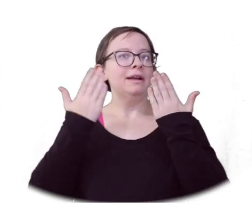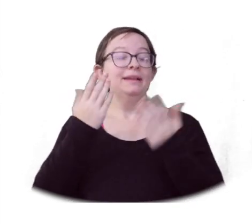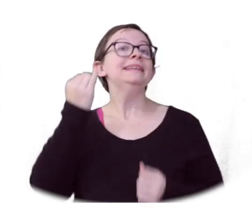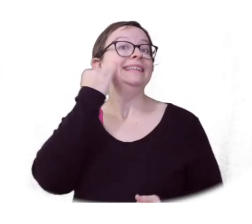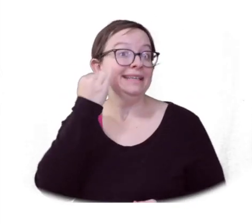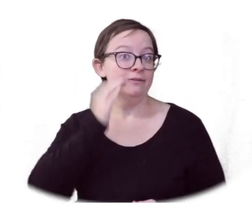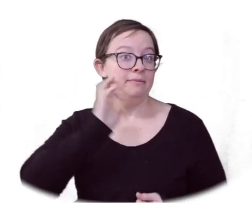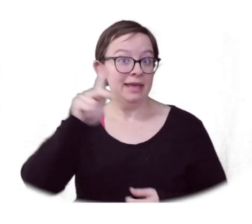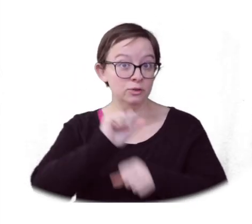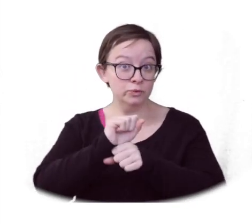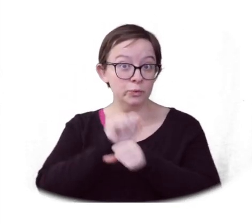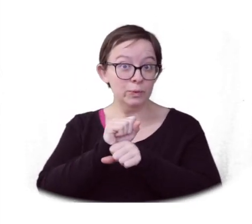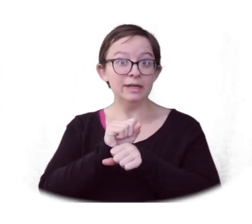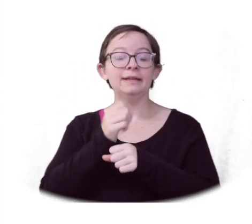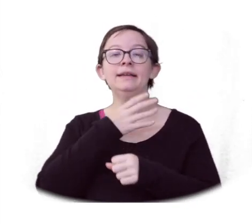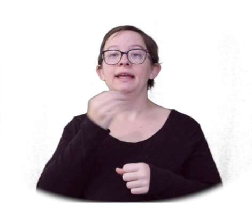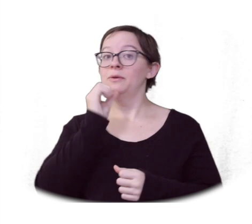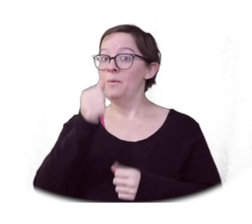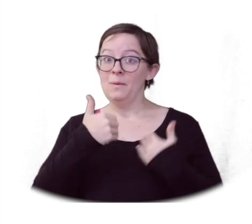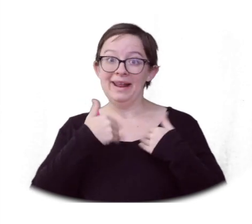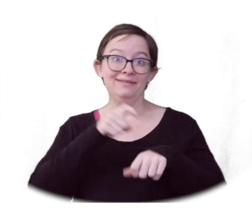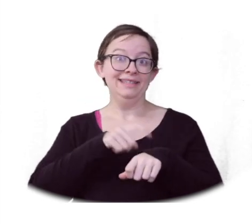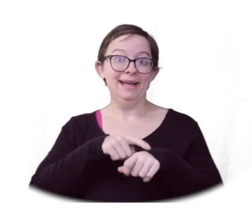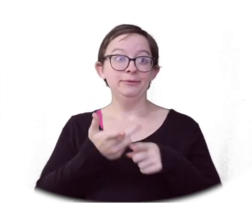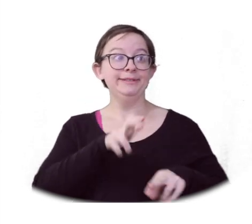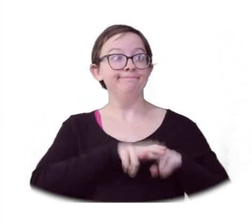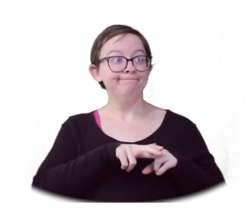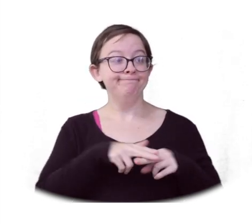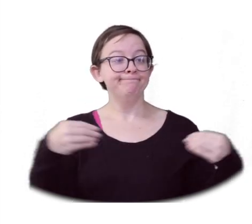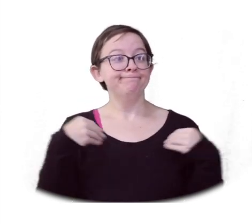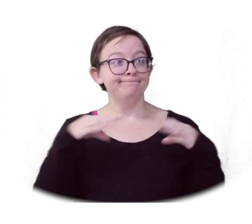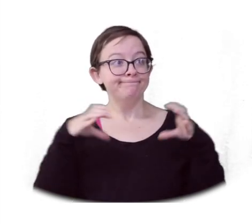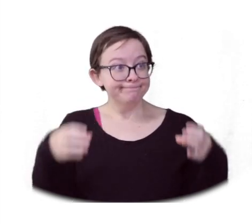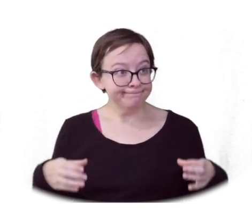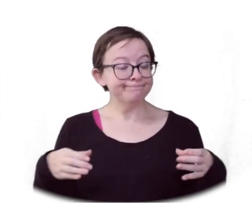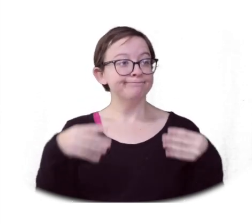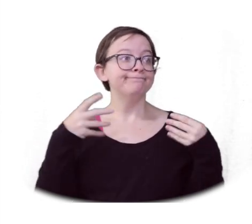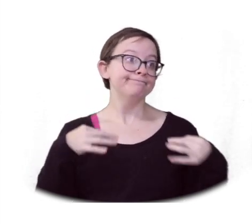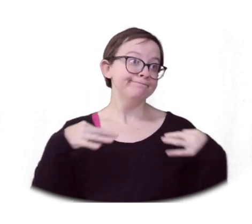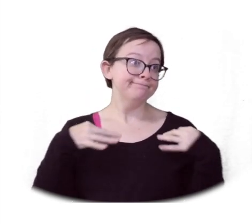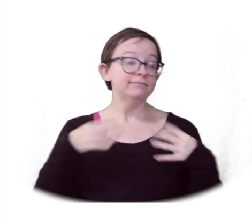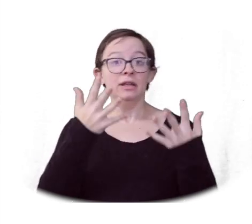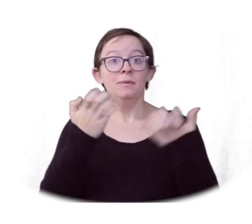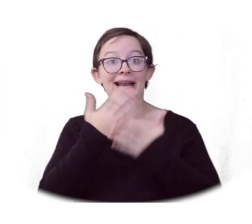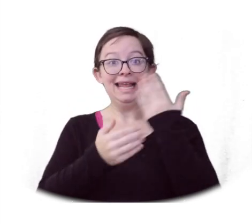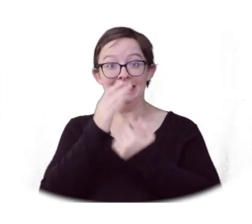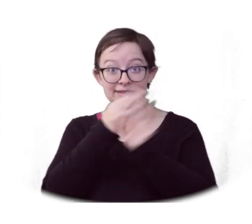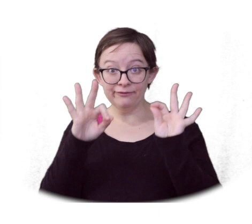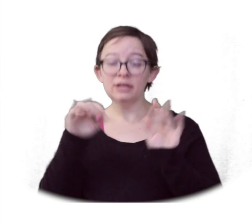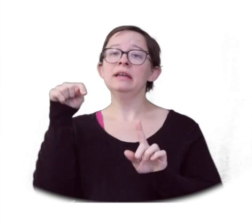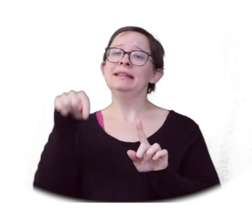would definitely recommend if you're going back to work and you're not going to have the time to just sit and pump and you want to just